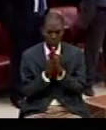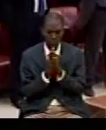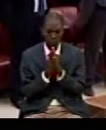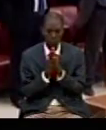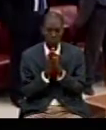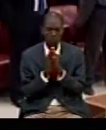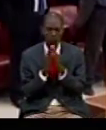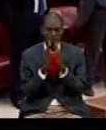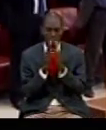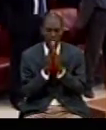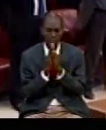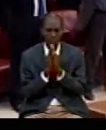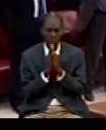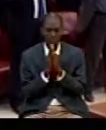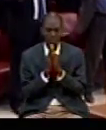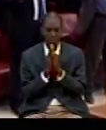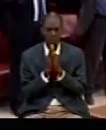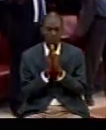pray.